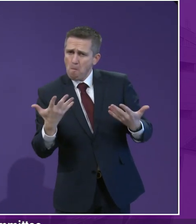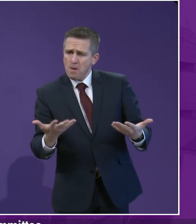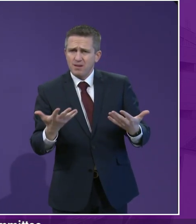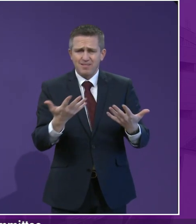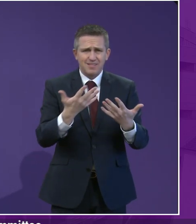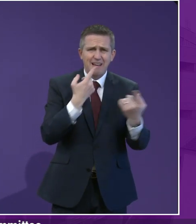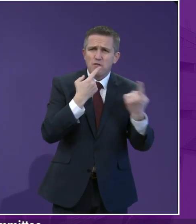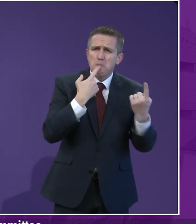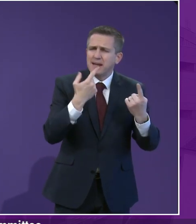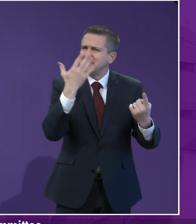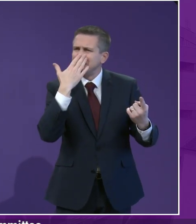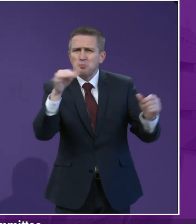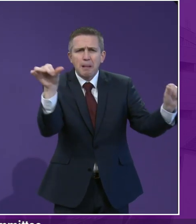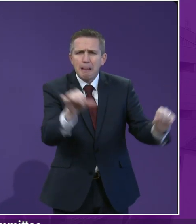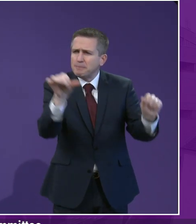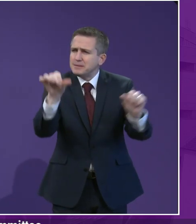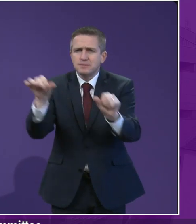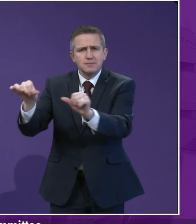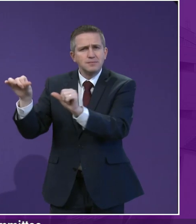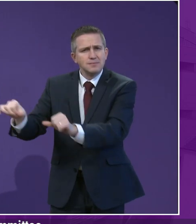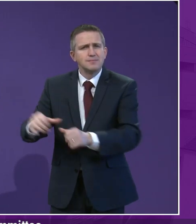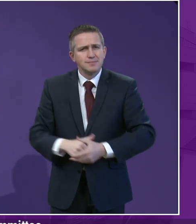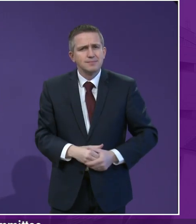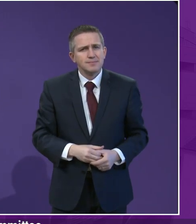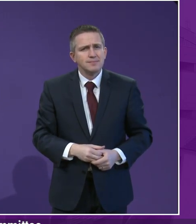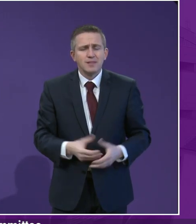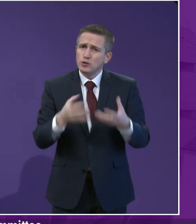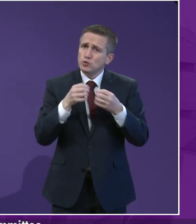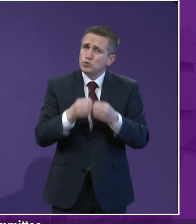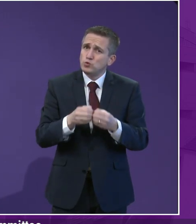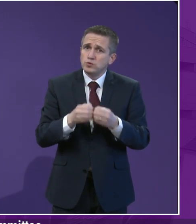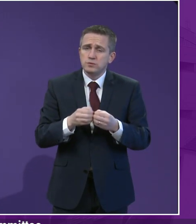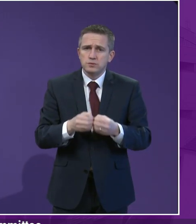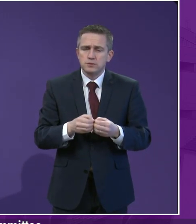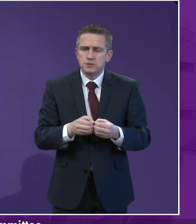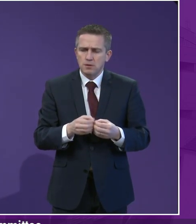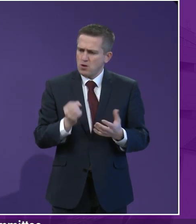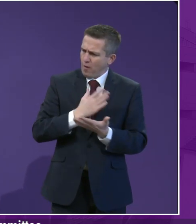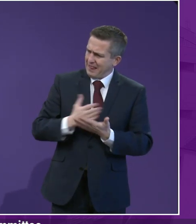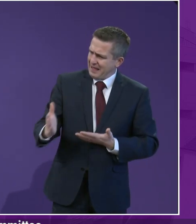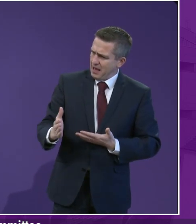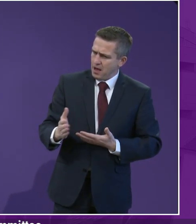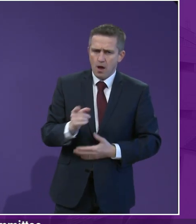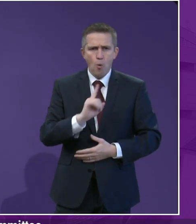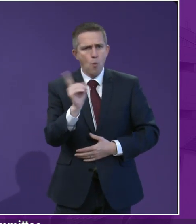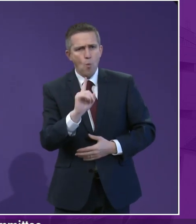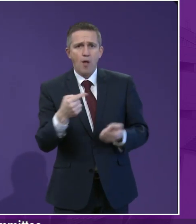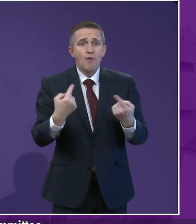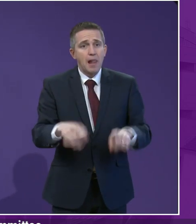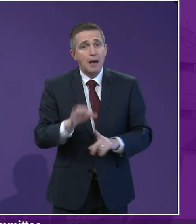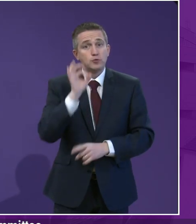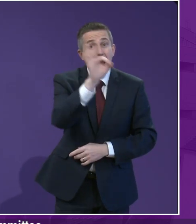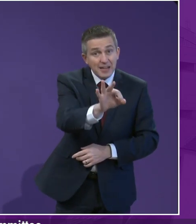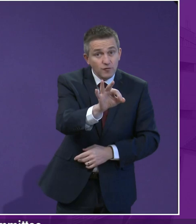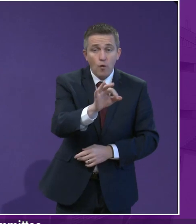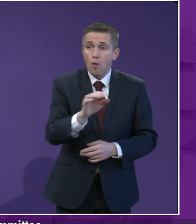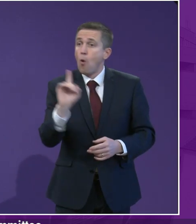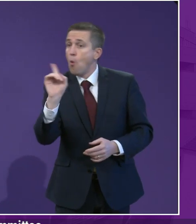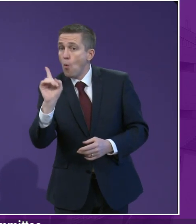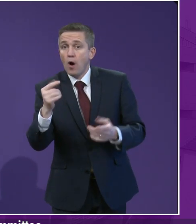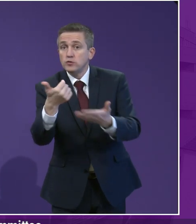not, you know, this is for you, to know what support could be available to you. At the moment, there seems to be quite a lot of kind of secrecy